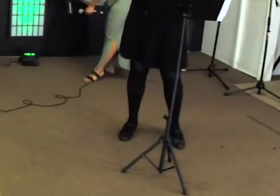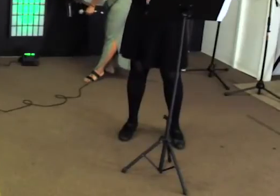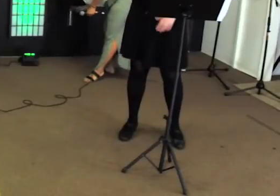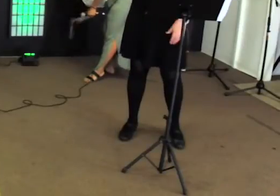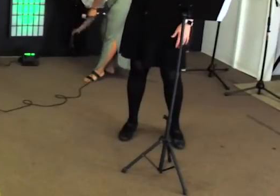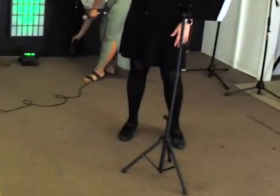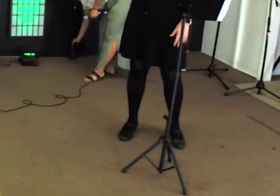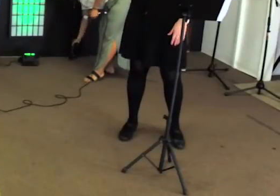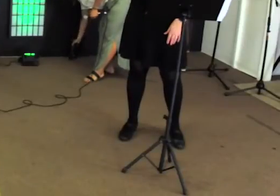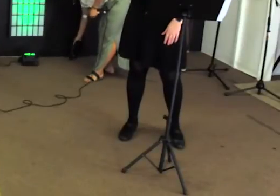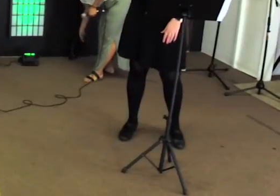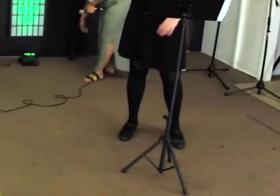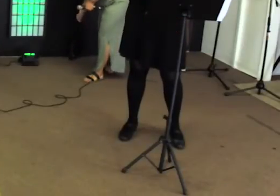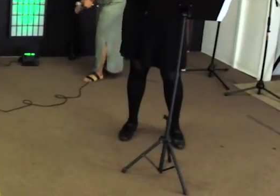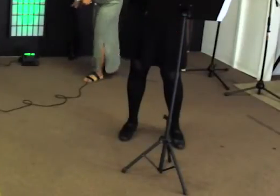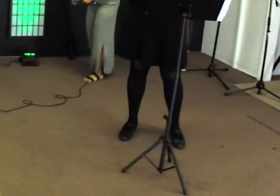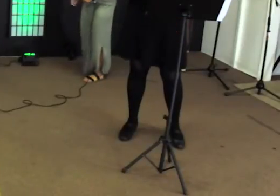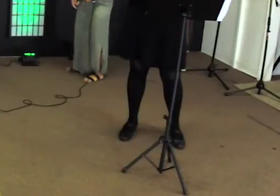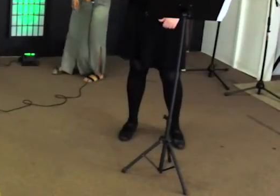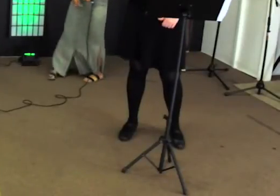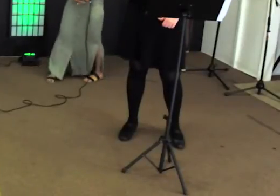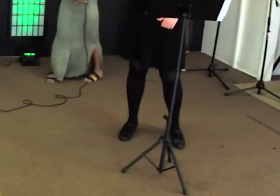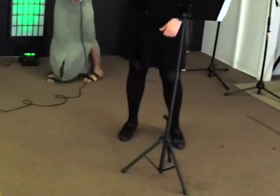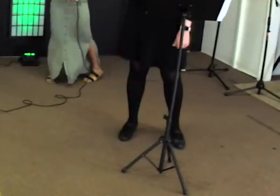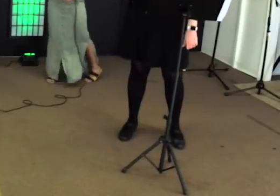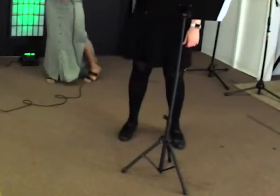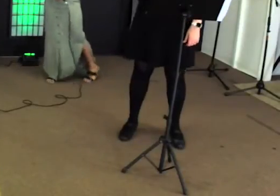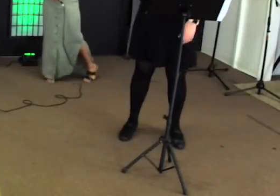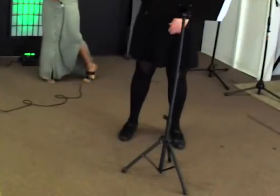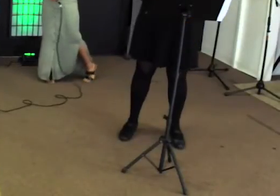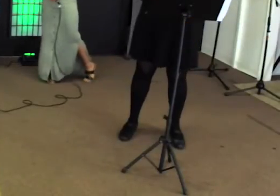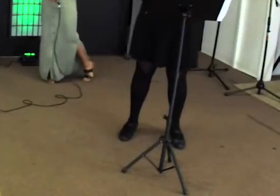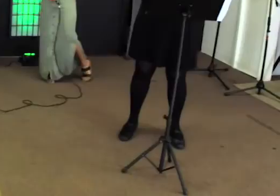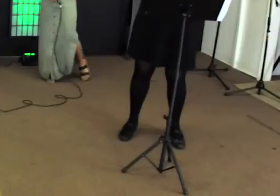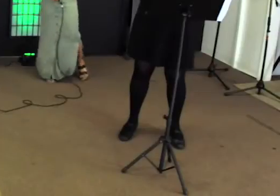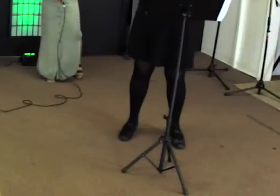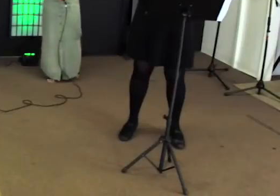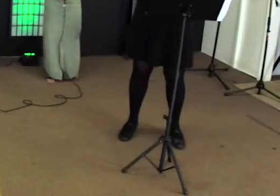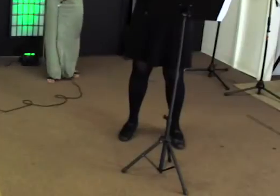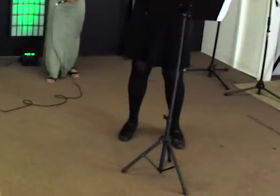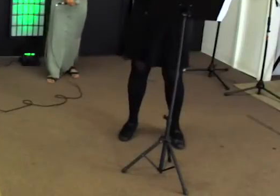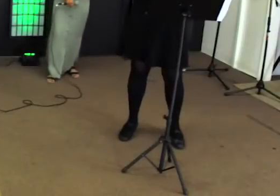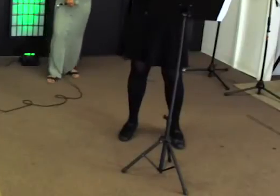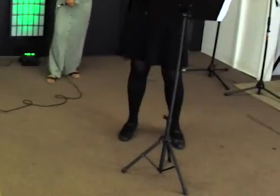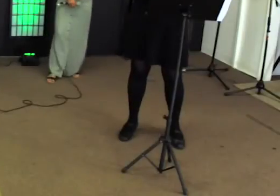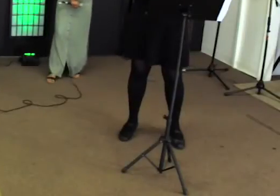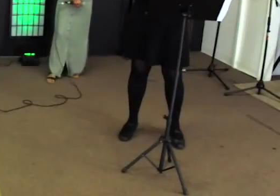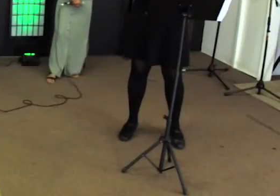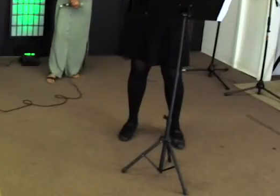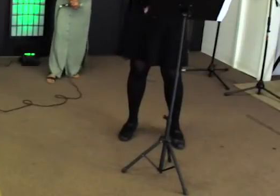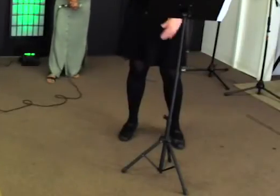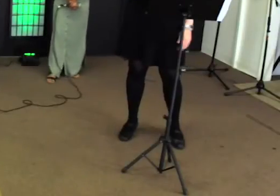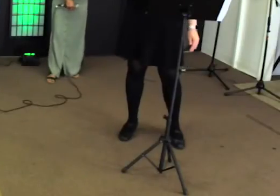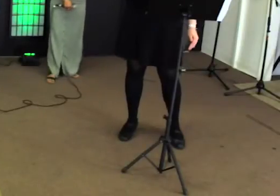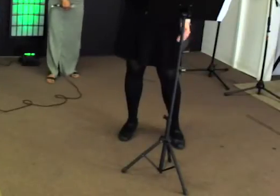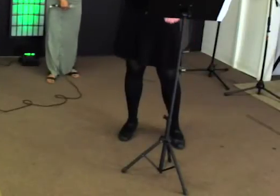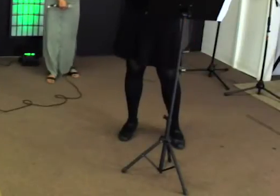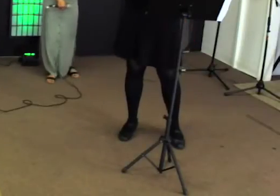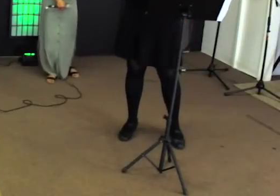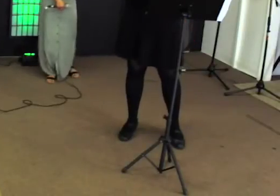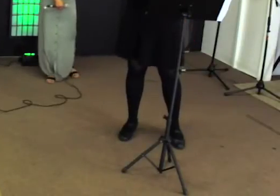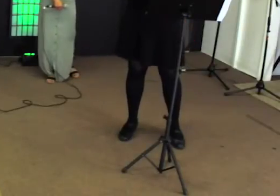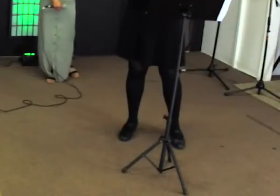Patience with us as your children, God. Thank you for teaching us and guiding us and being in the storm with